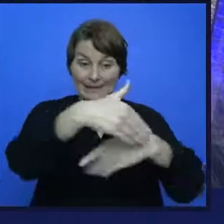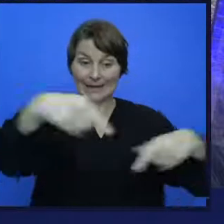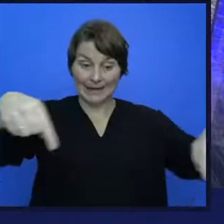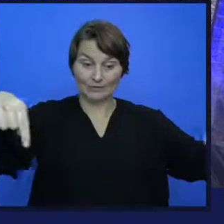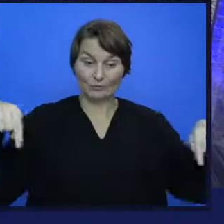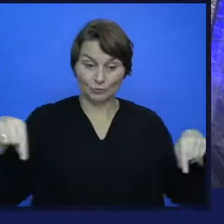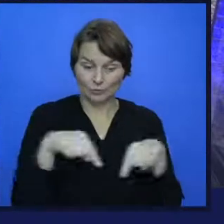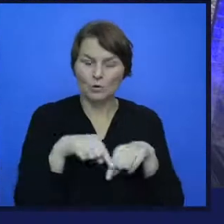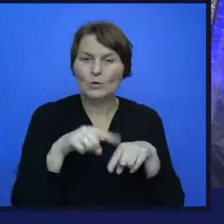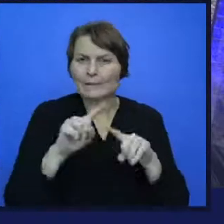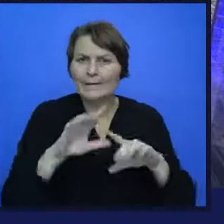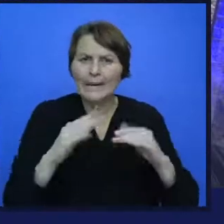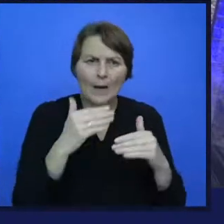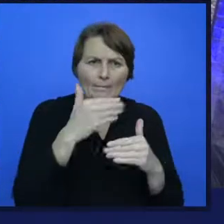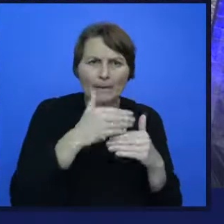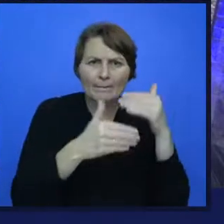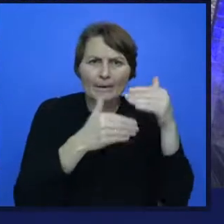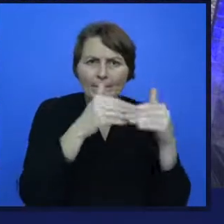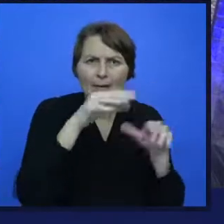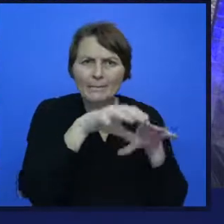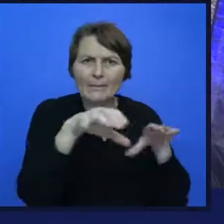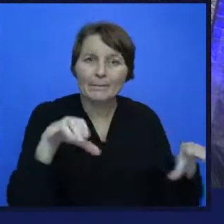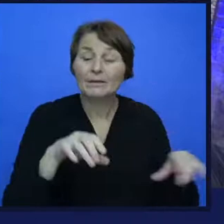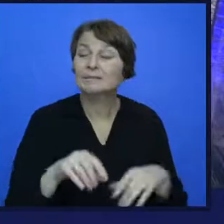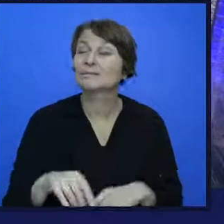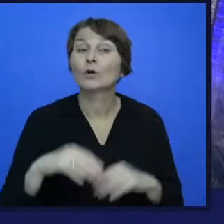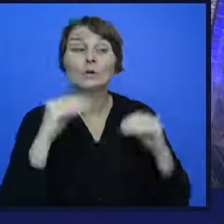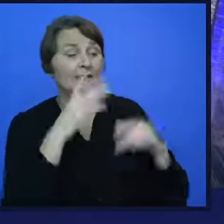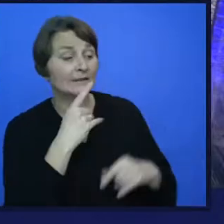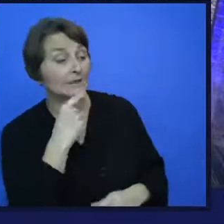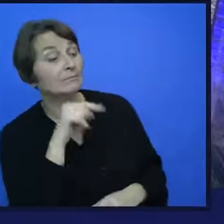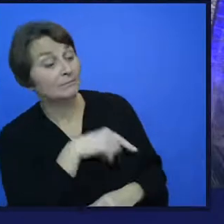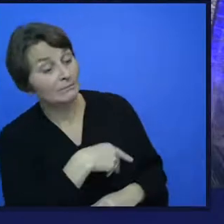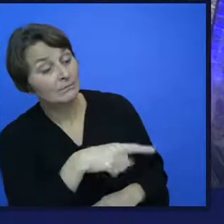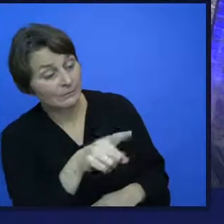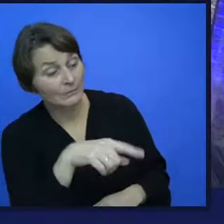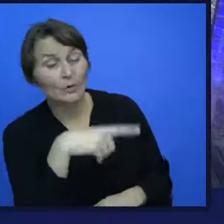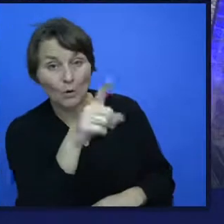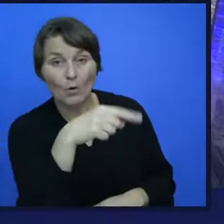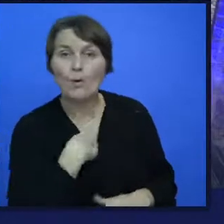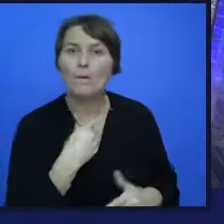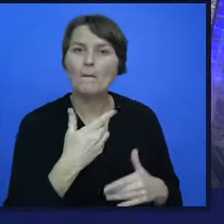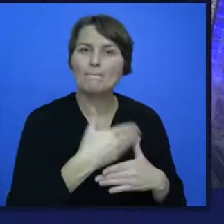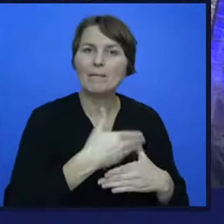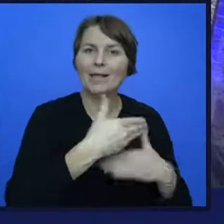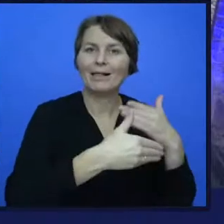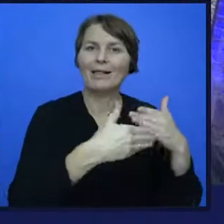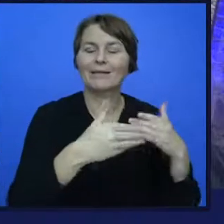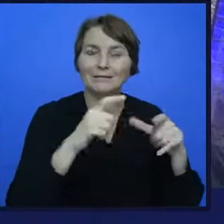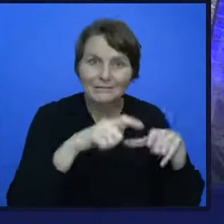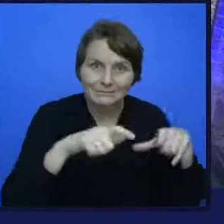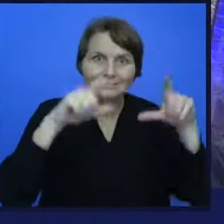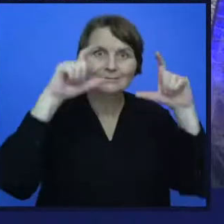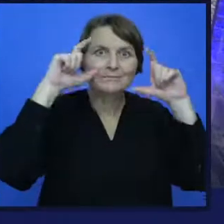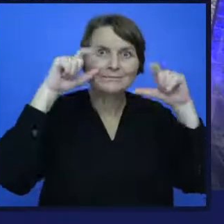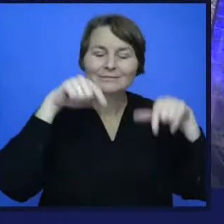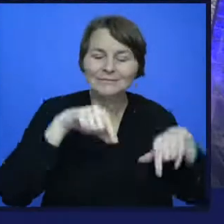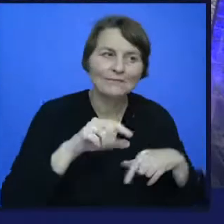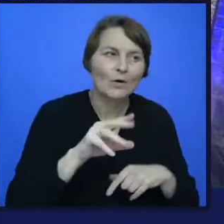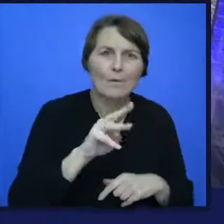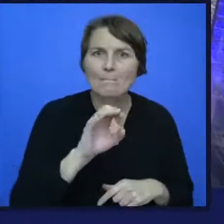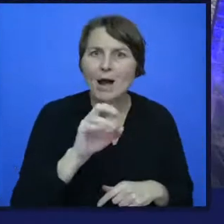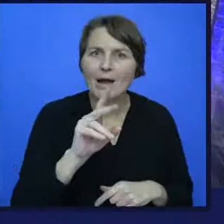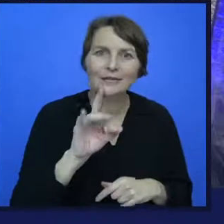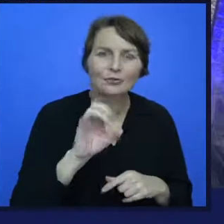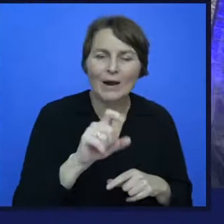invite them to, hey, build out the study area using Minecraft. And so there's that type of interaction. And you see their eyes light up and go, wow, that's